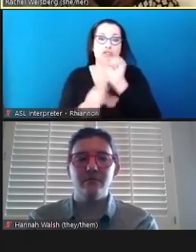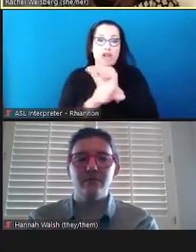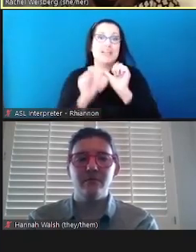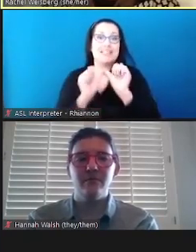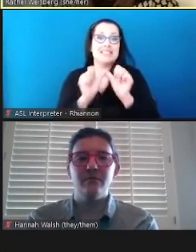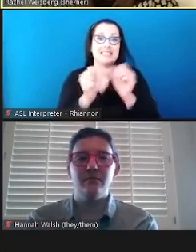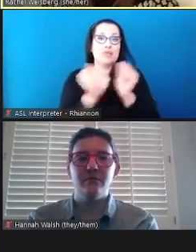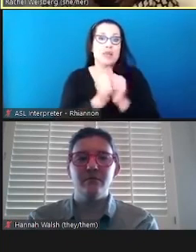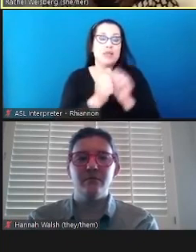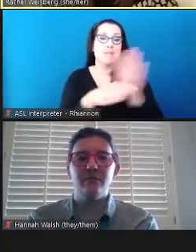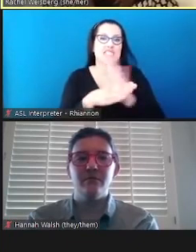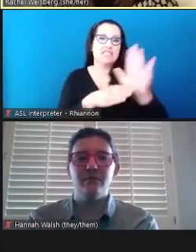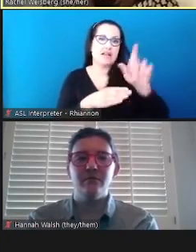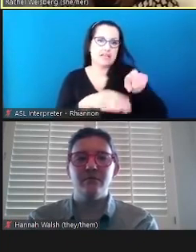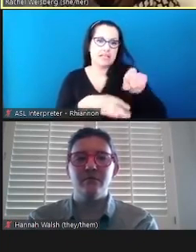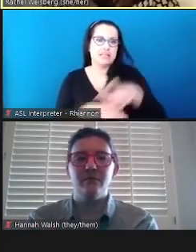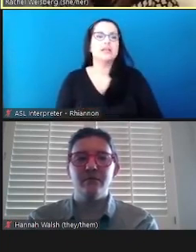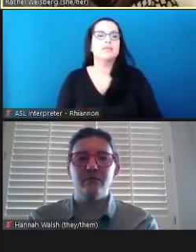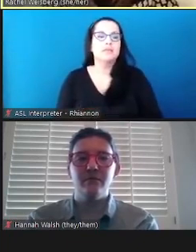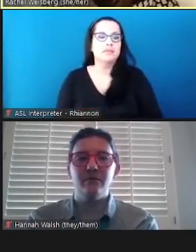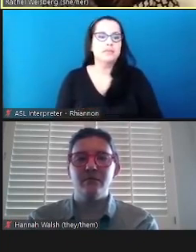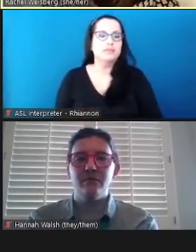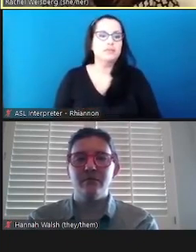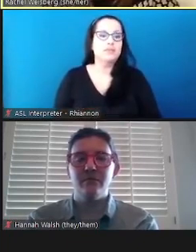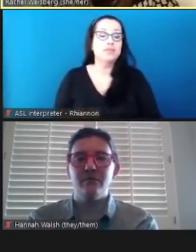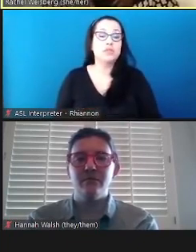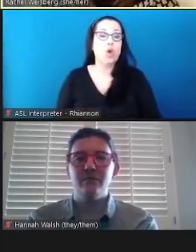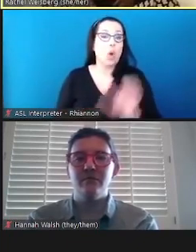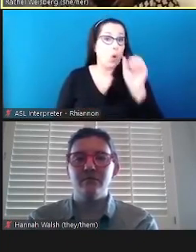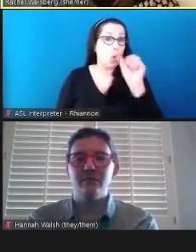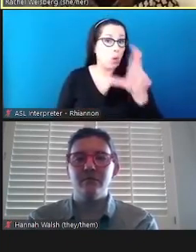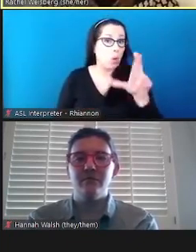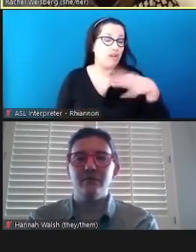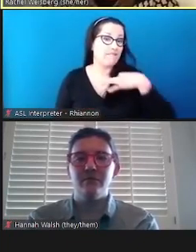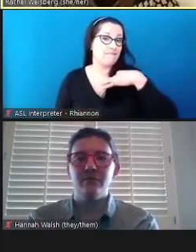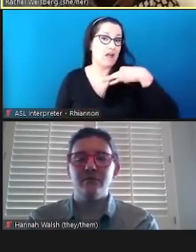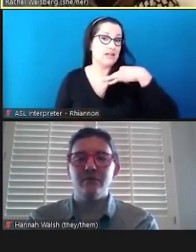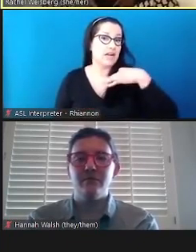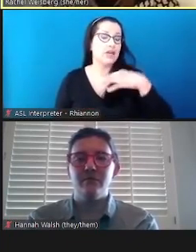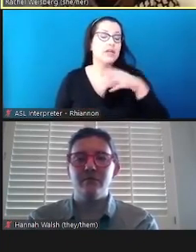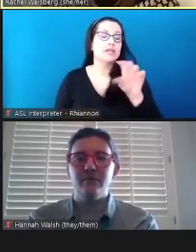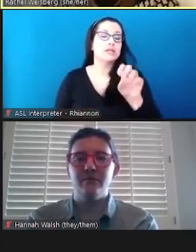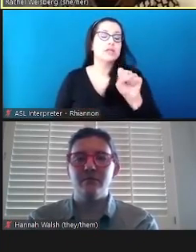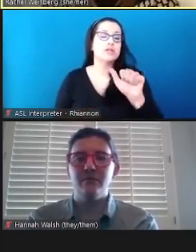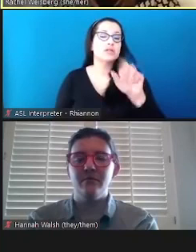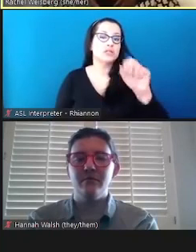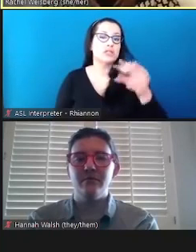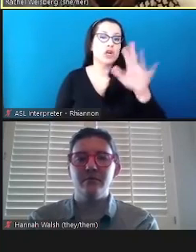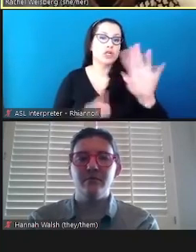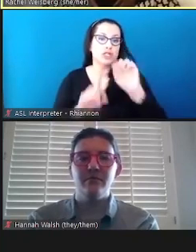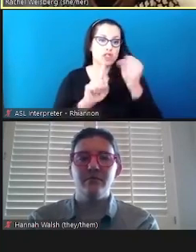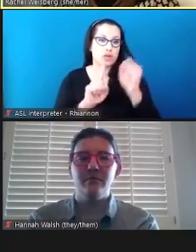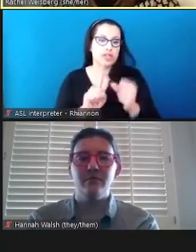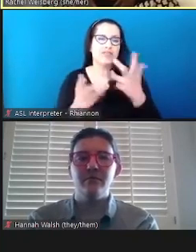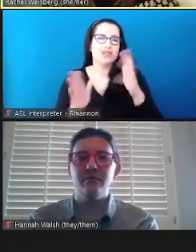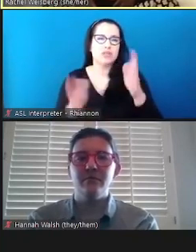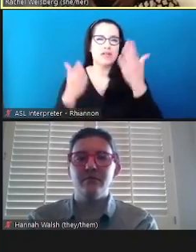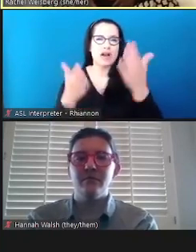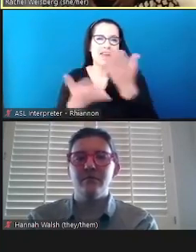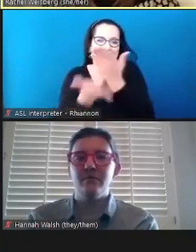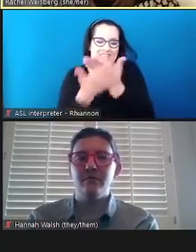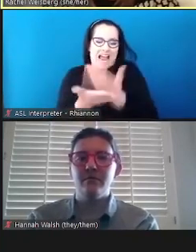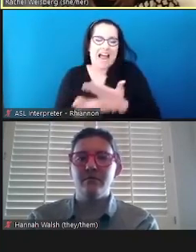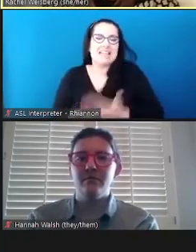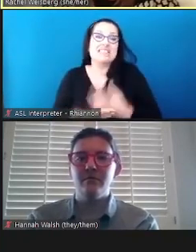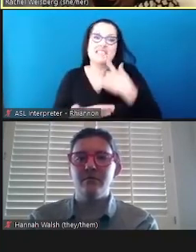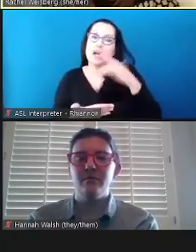necessity. Or it can be voluntary. So in Sarah's situation, we gave you these facts saying that it was a mandatory thing.